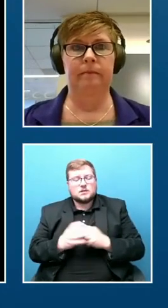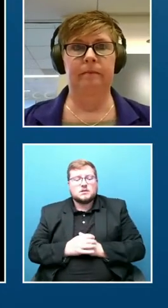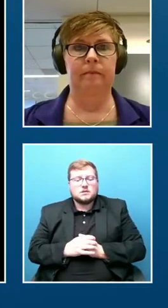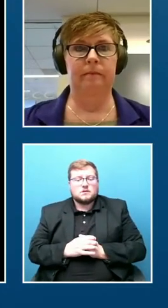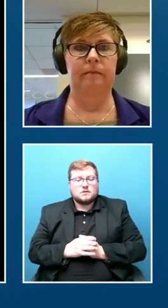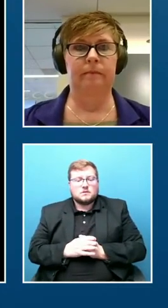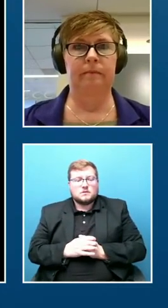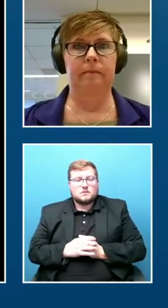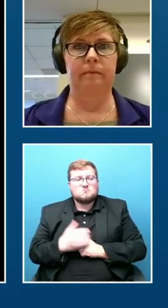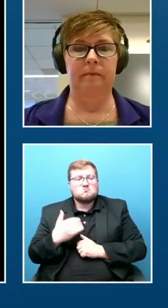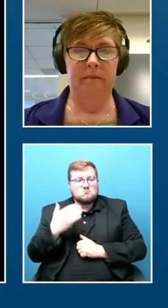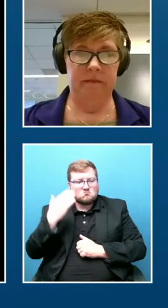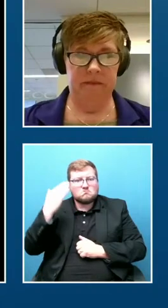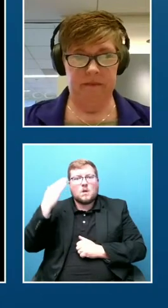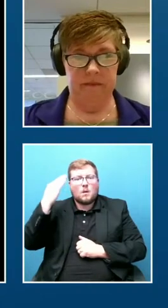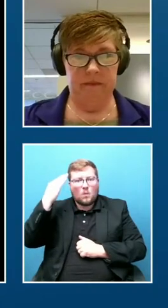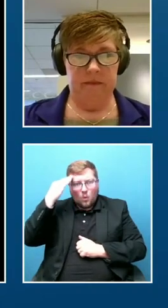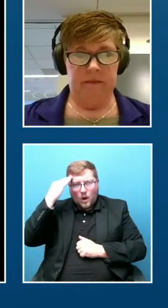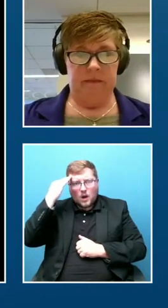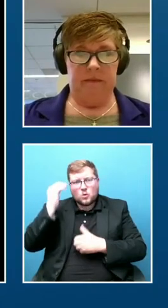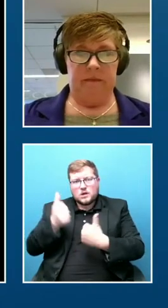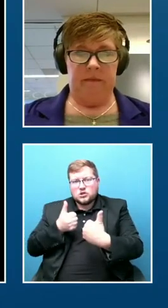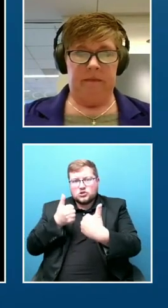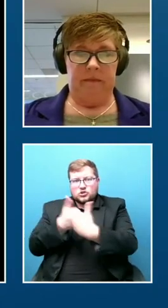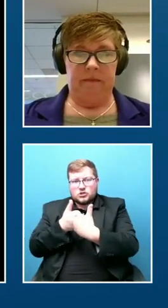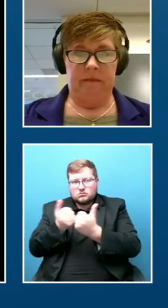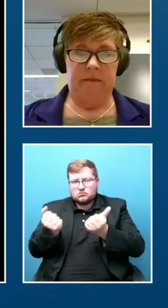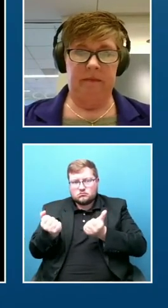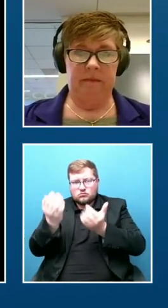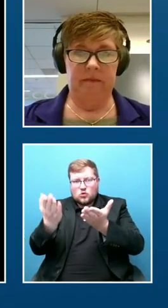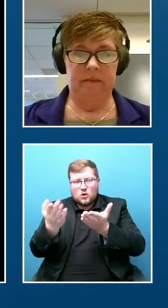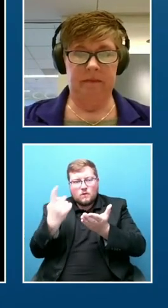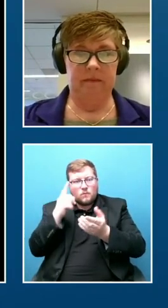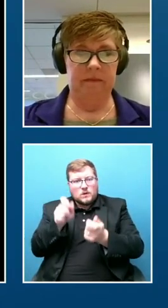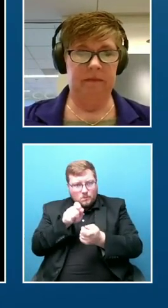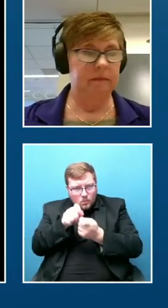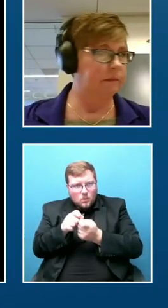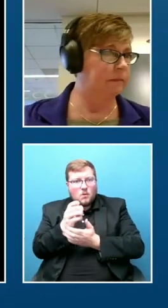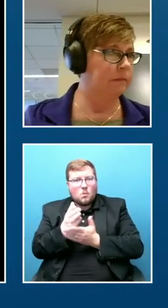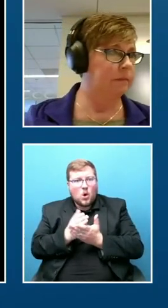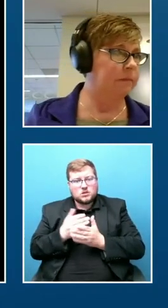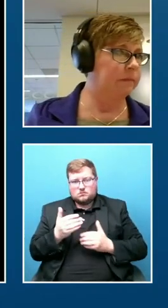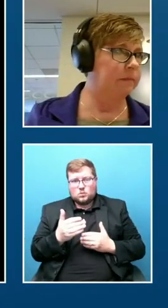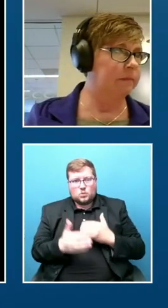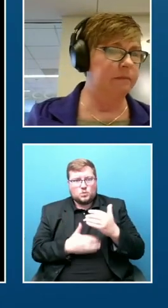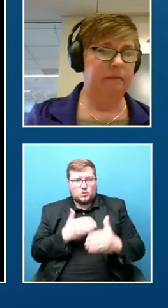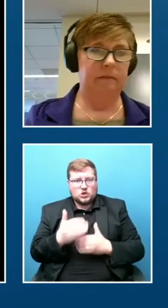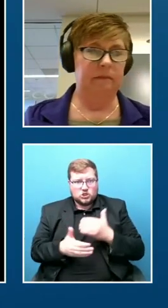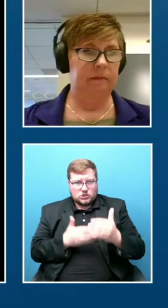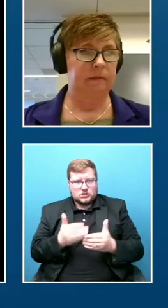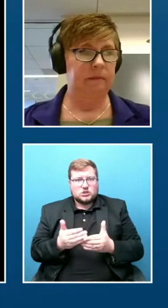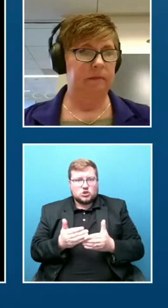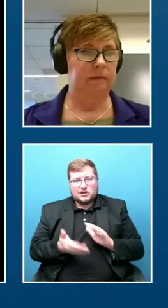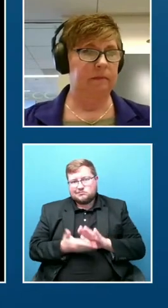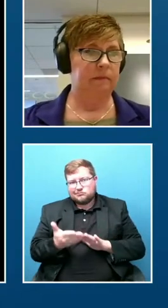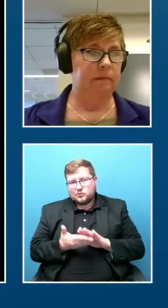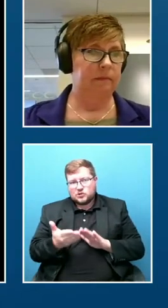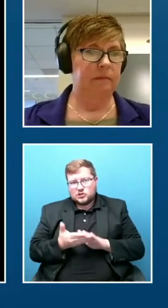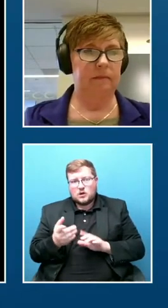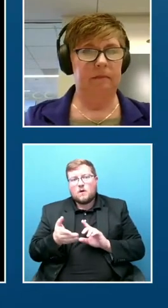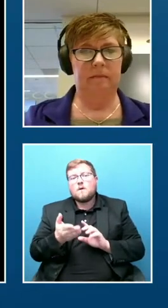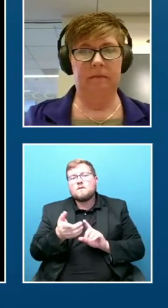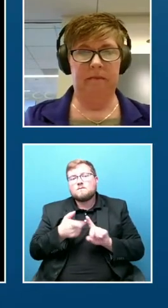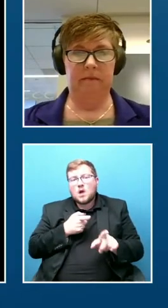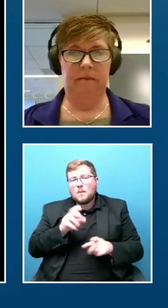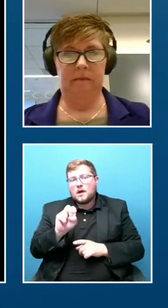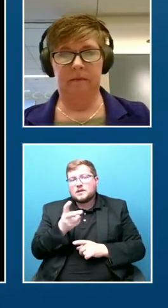I'm aware that a challenge has been made to certain aspects of procedure and practice of the executive committee arising